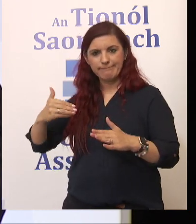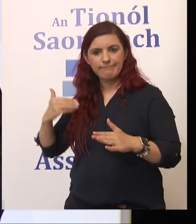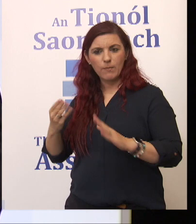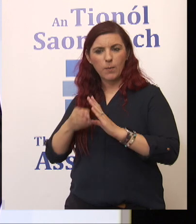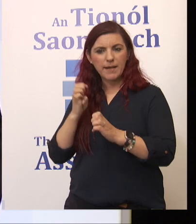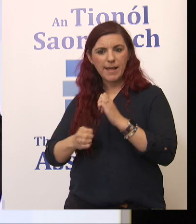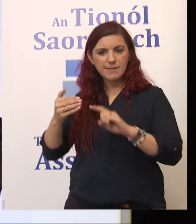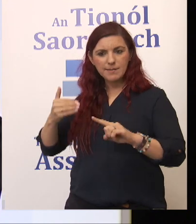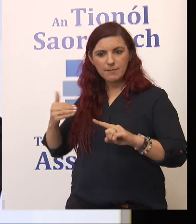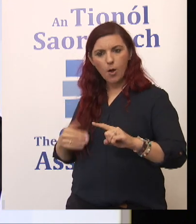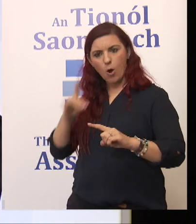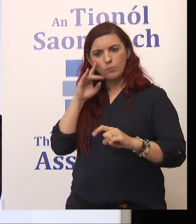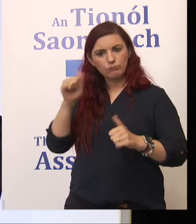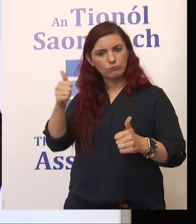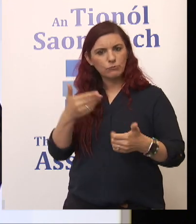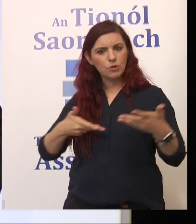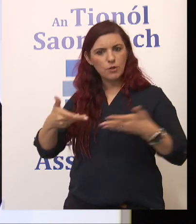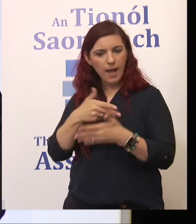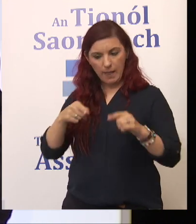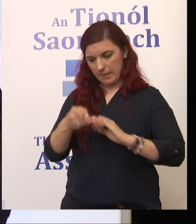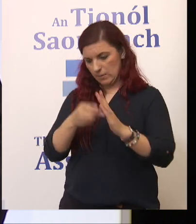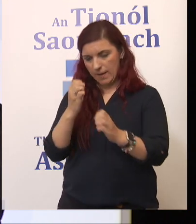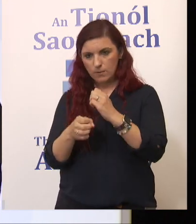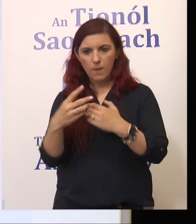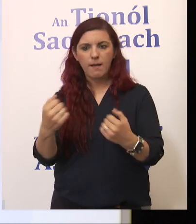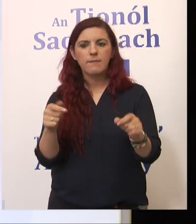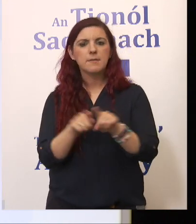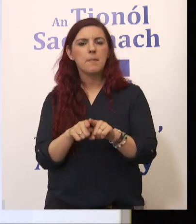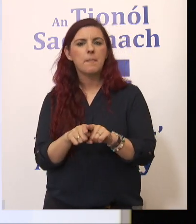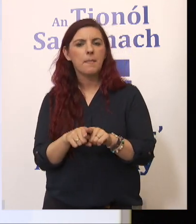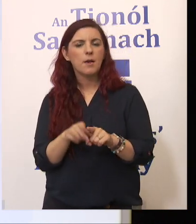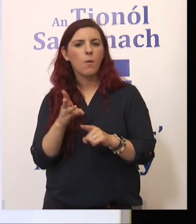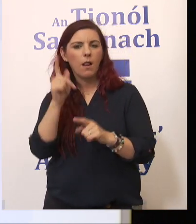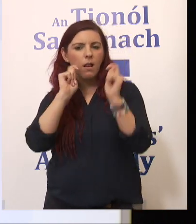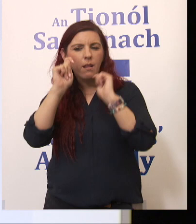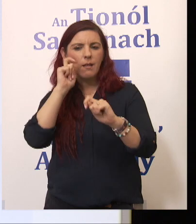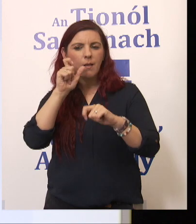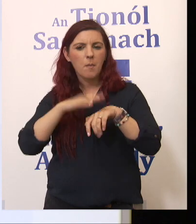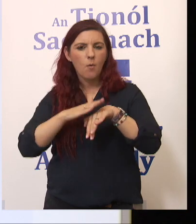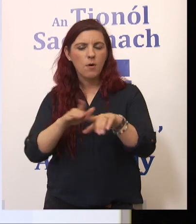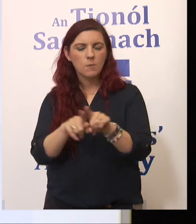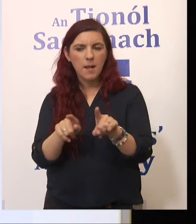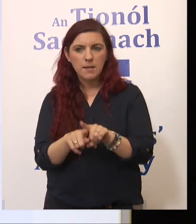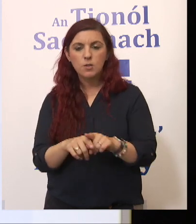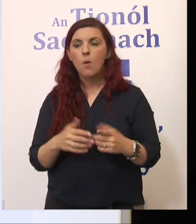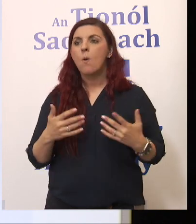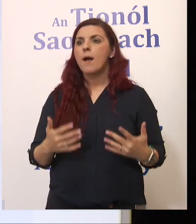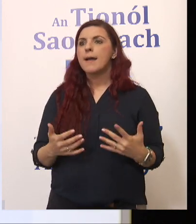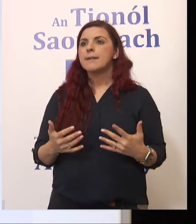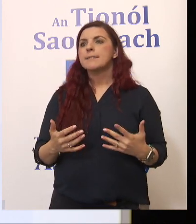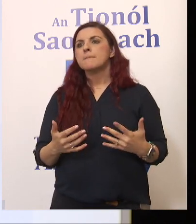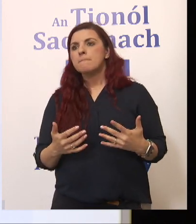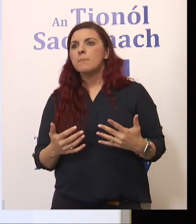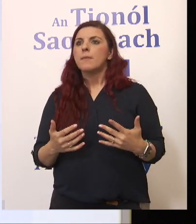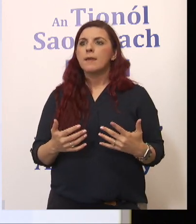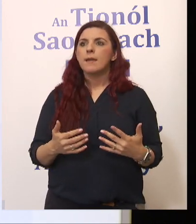previous weekends of this and this weekend, and I think there's one more as well. So look, I'd